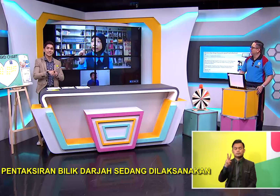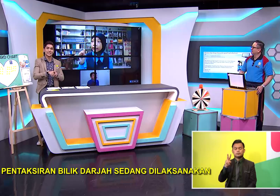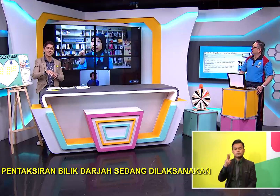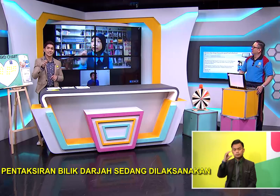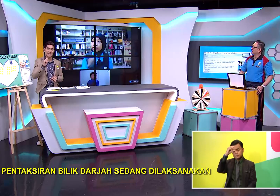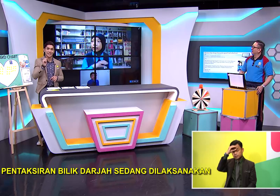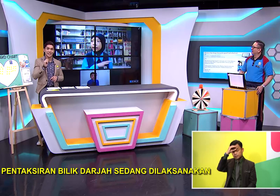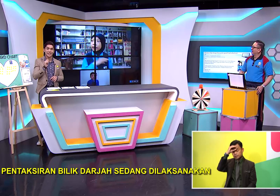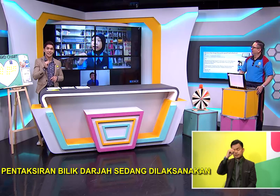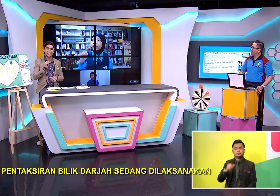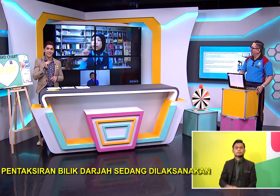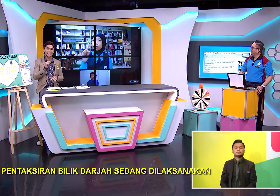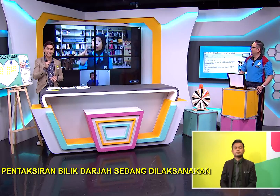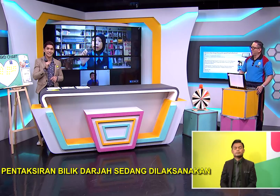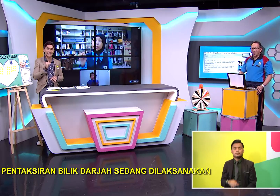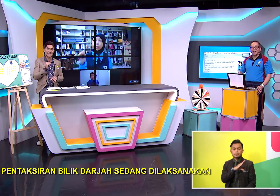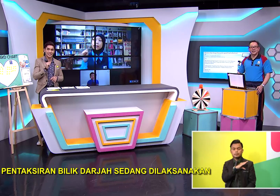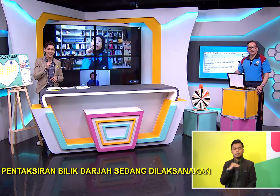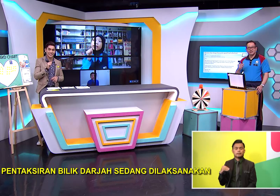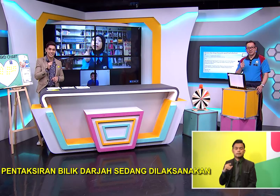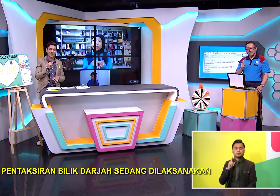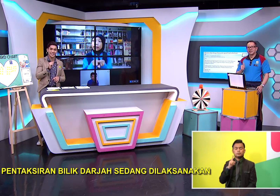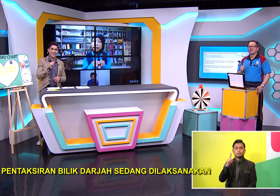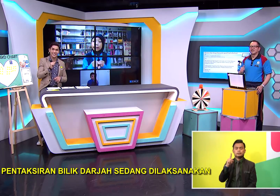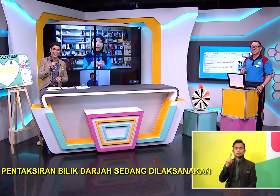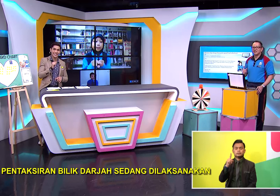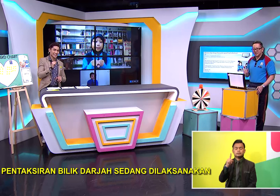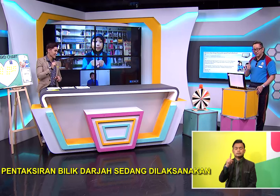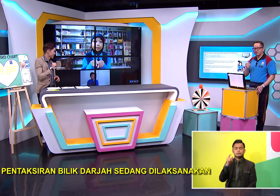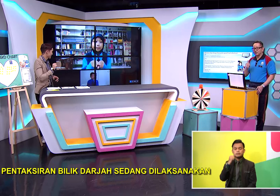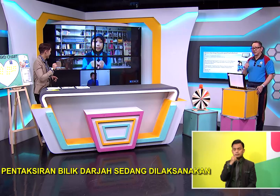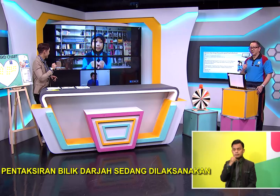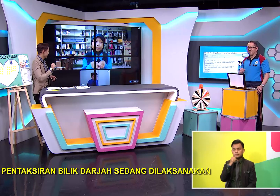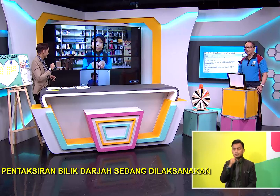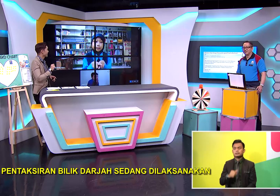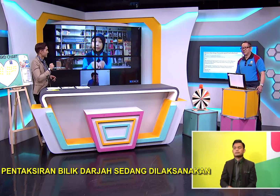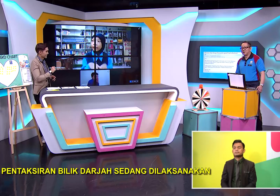brothers and 1 sister.